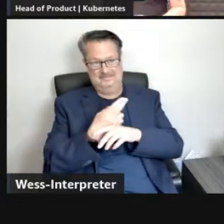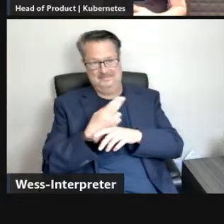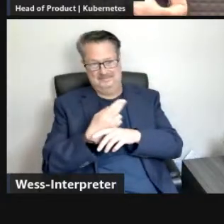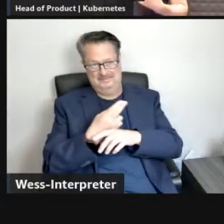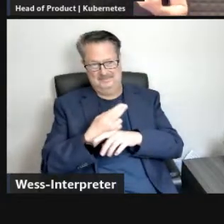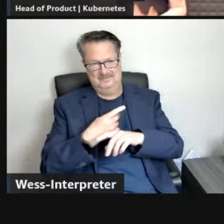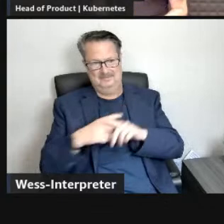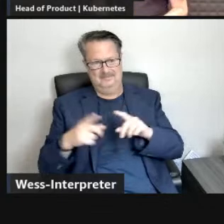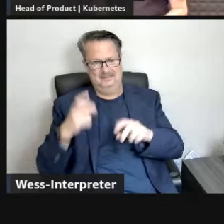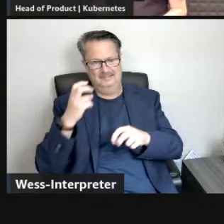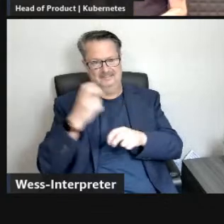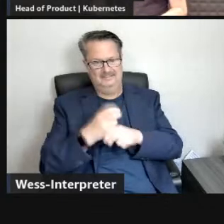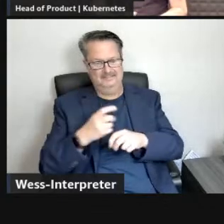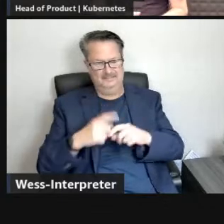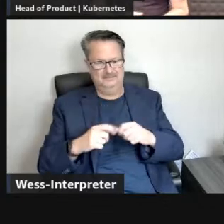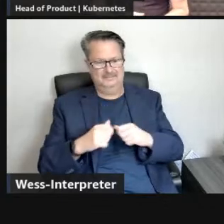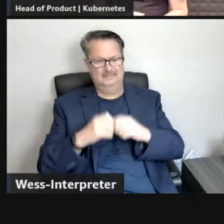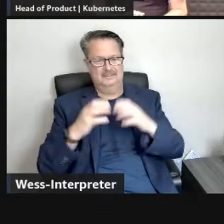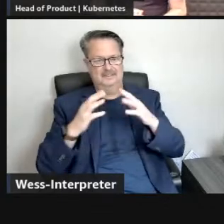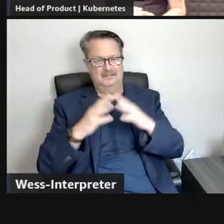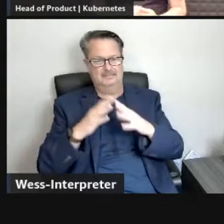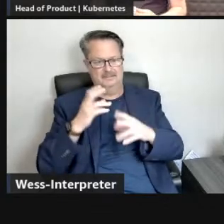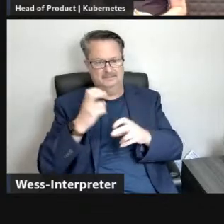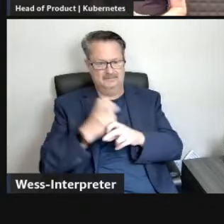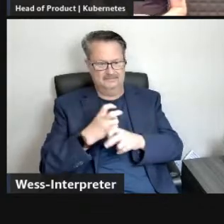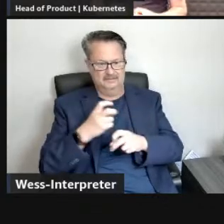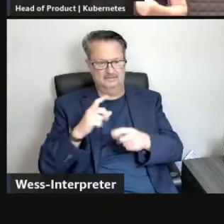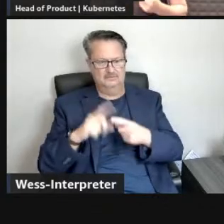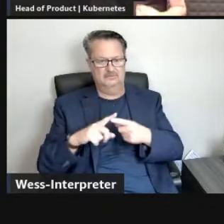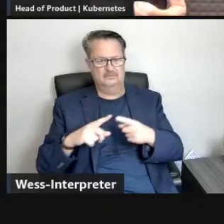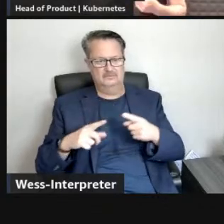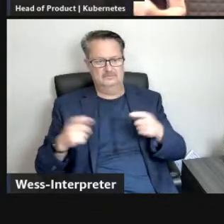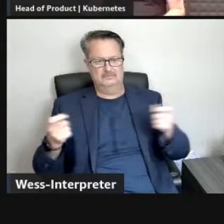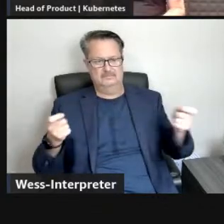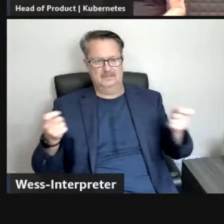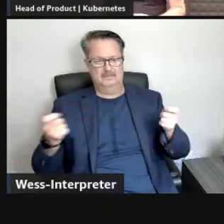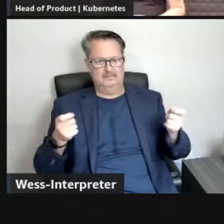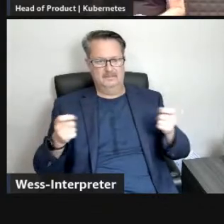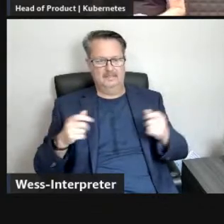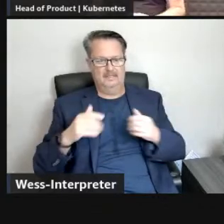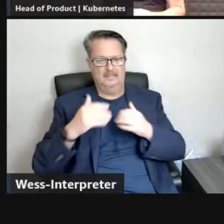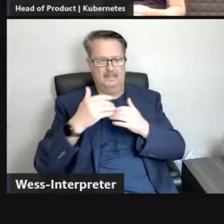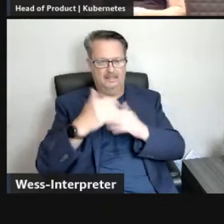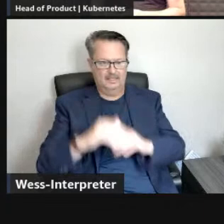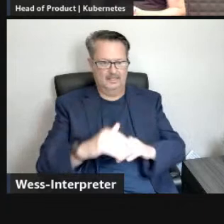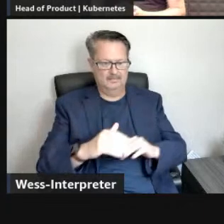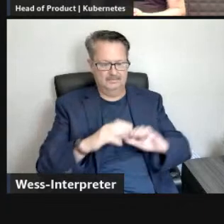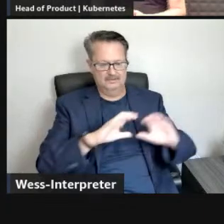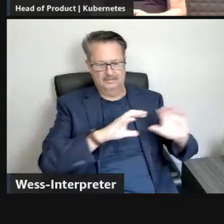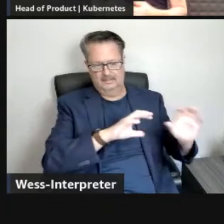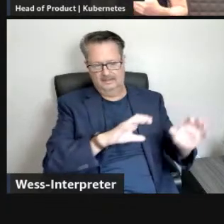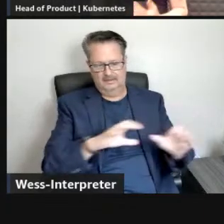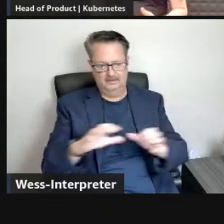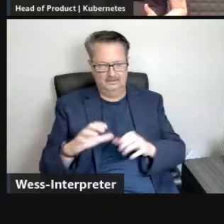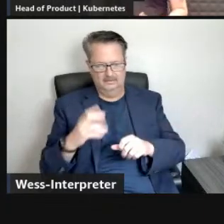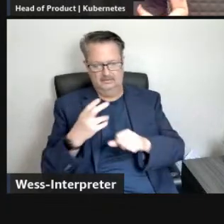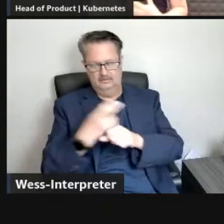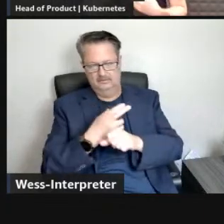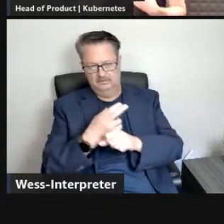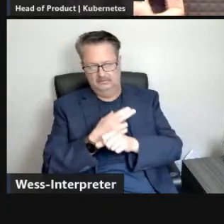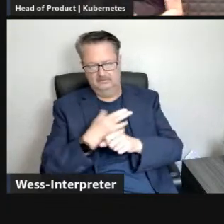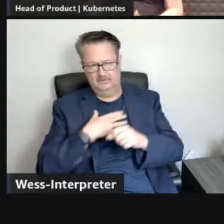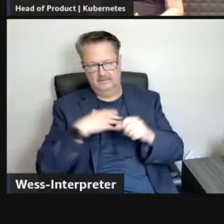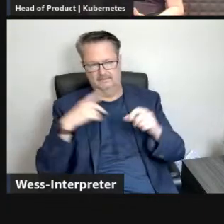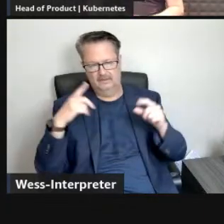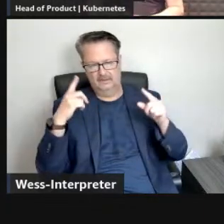to set up. It's difficult to manage, right? And there's limitations to how many clusters you can use. There's complexities